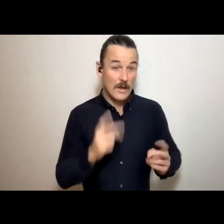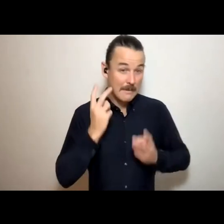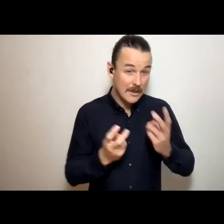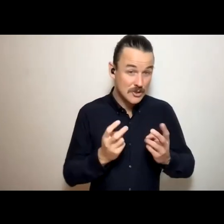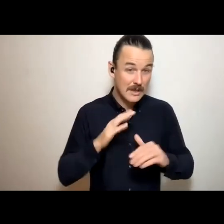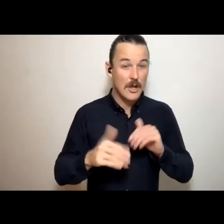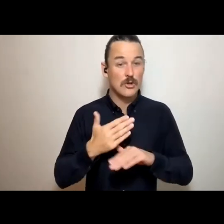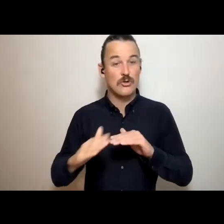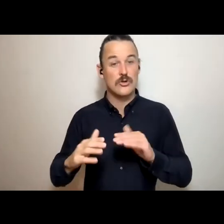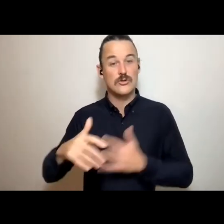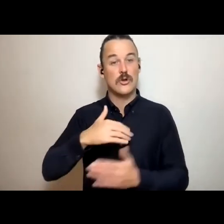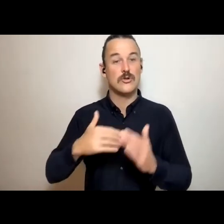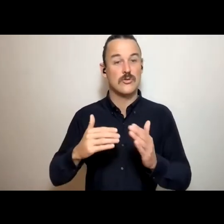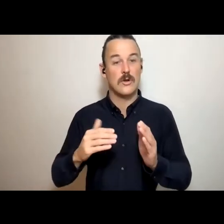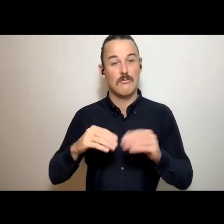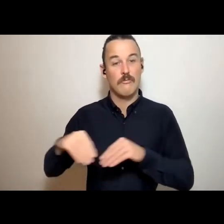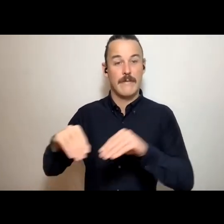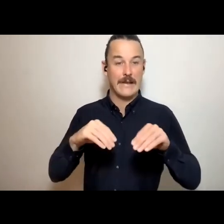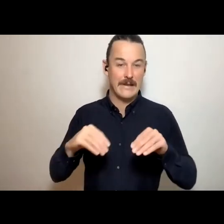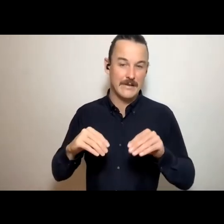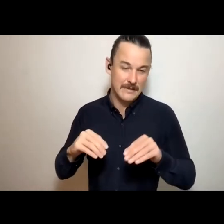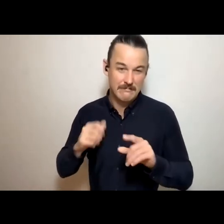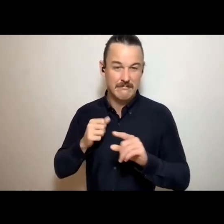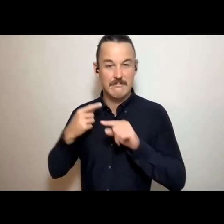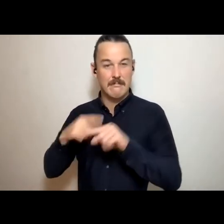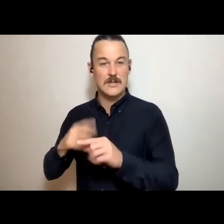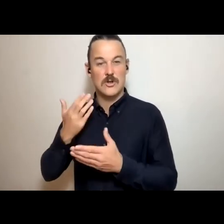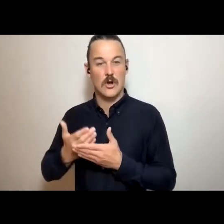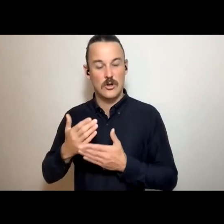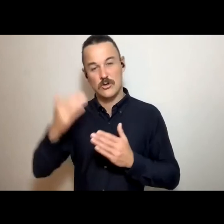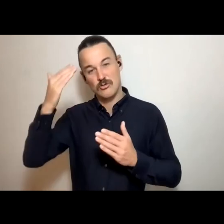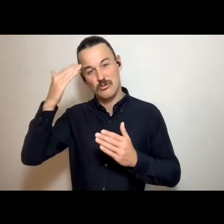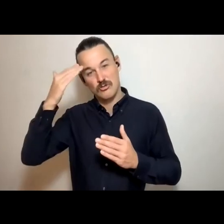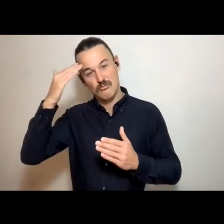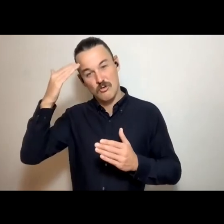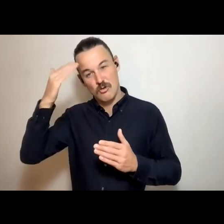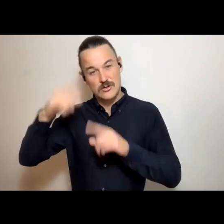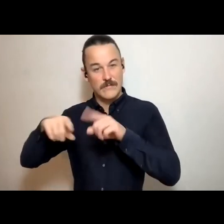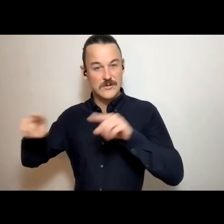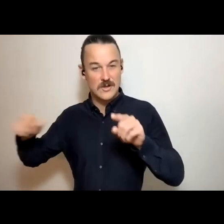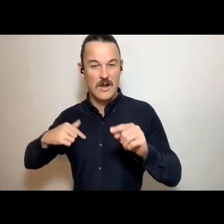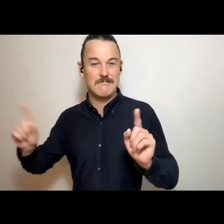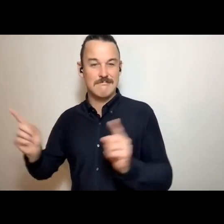movement based on neurological diversity, which I then foreshortened to neurodiversity.